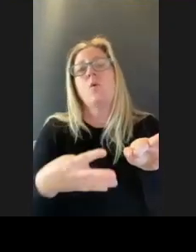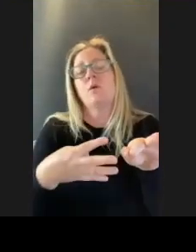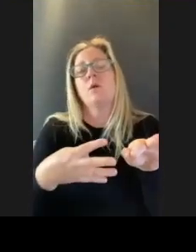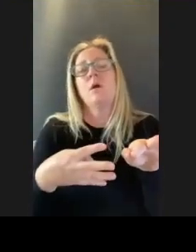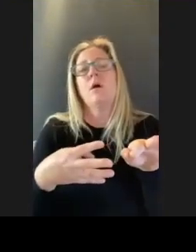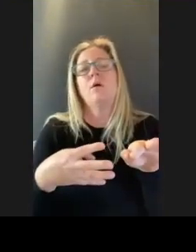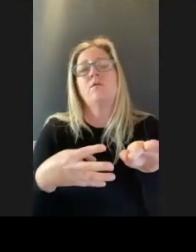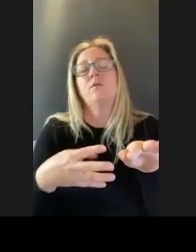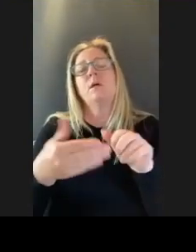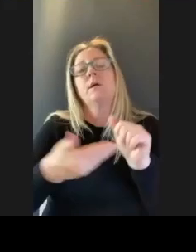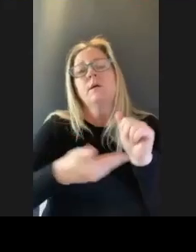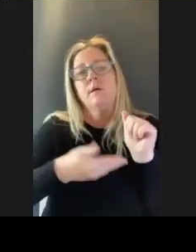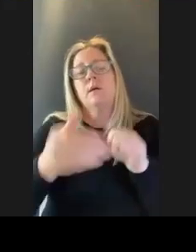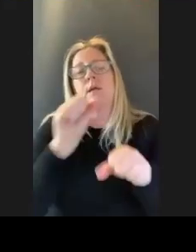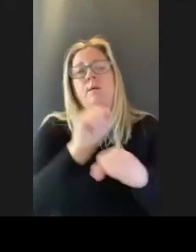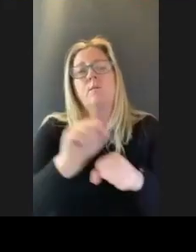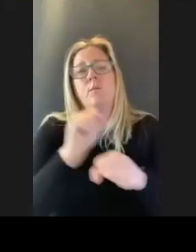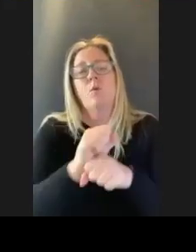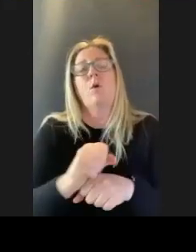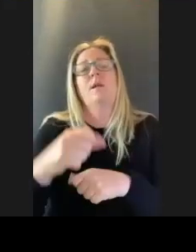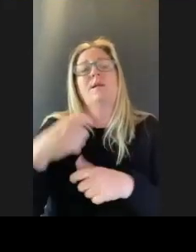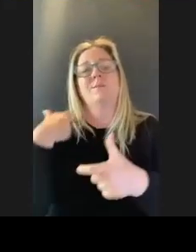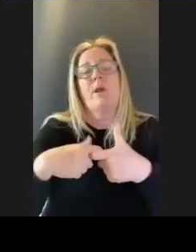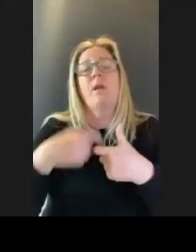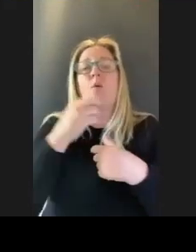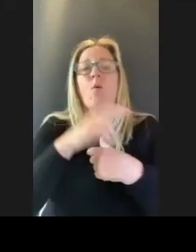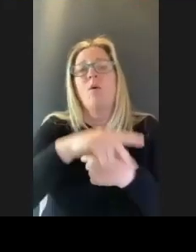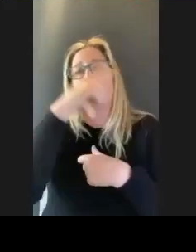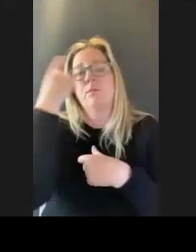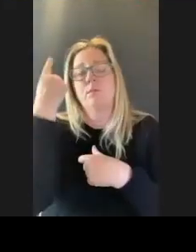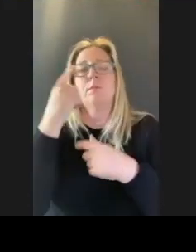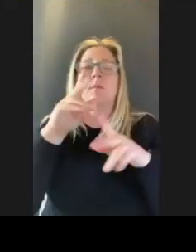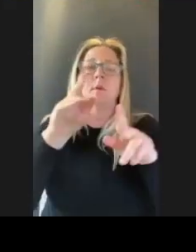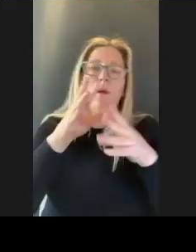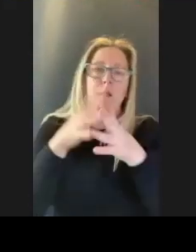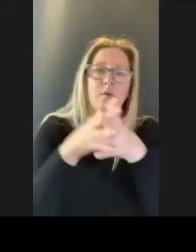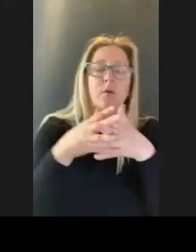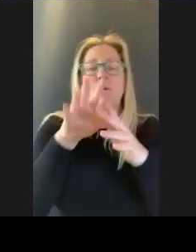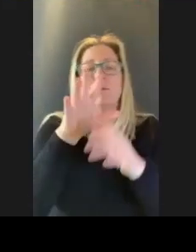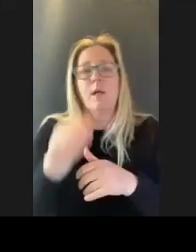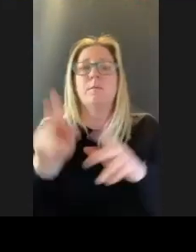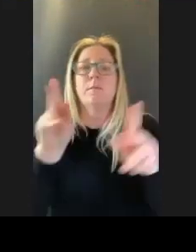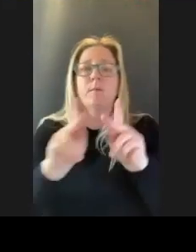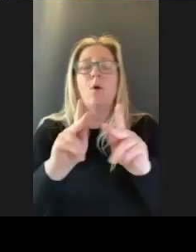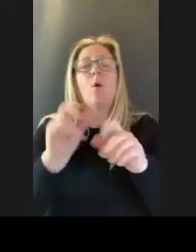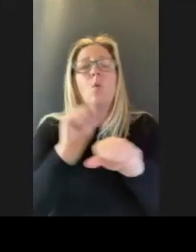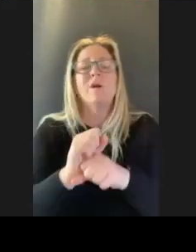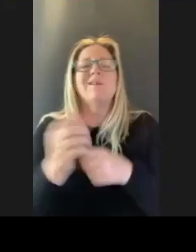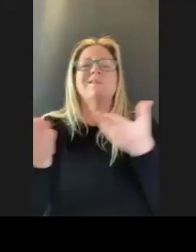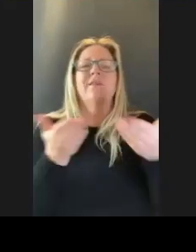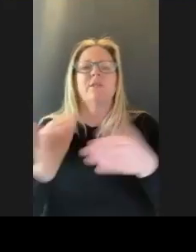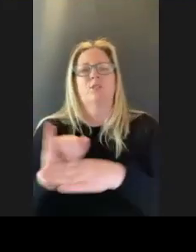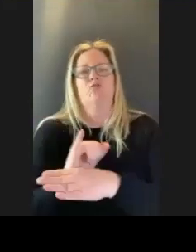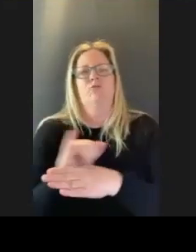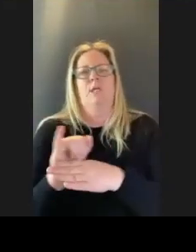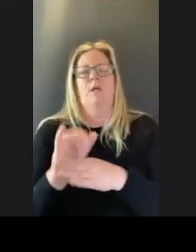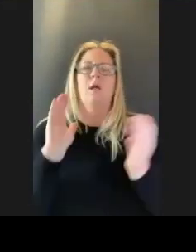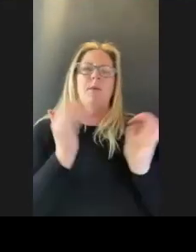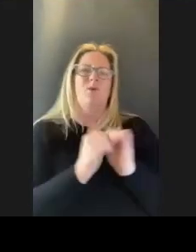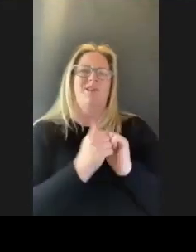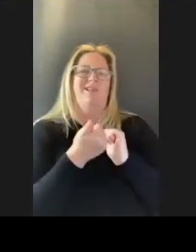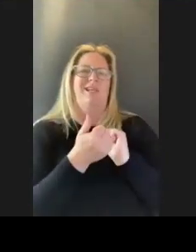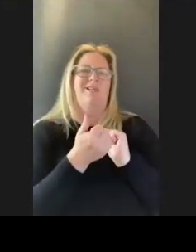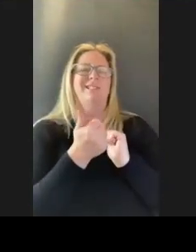and Black or African American workers are employed in service industry jobs, compared to 16% of